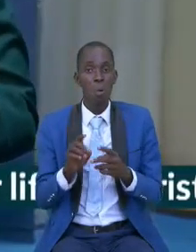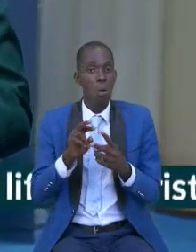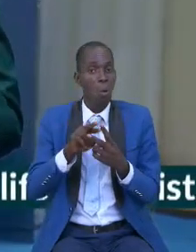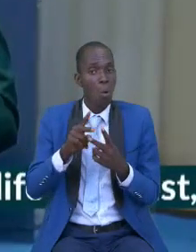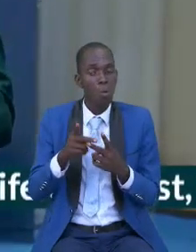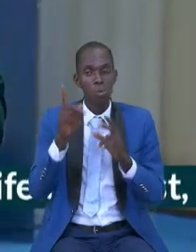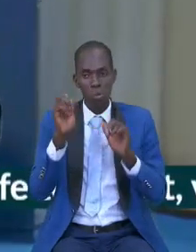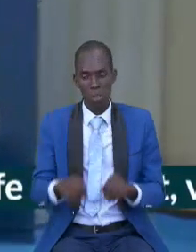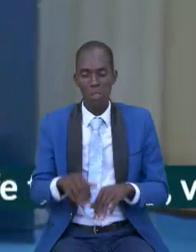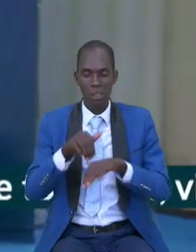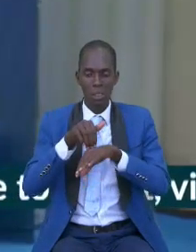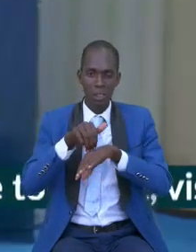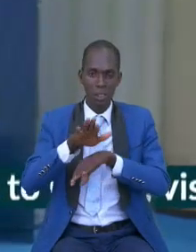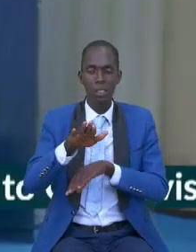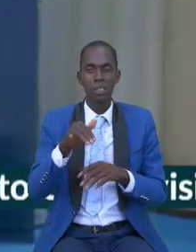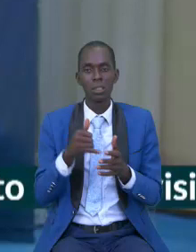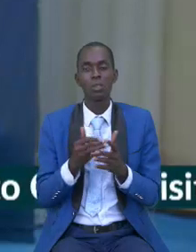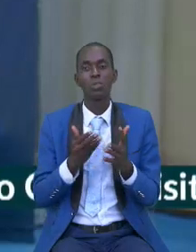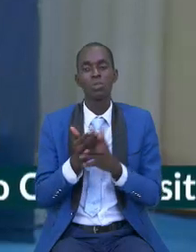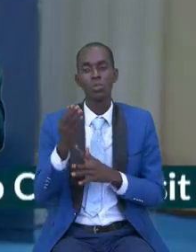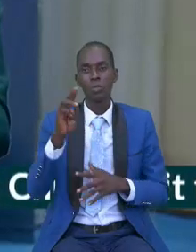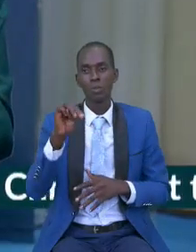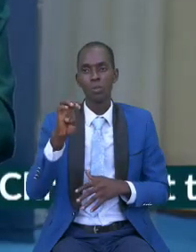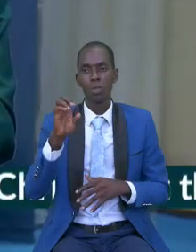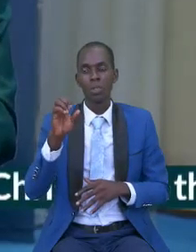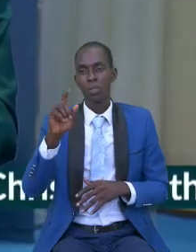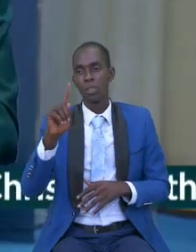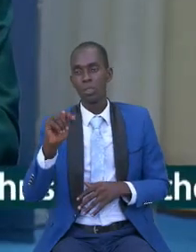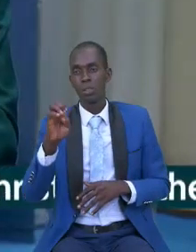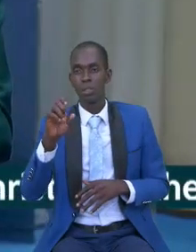or WhatsApp. This is the number.